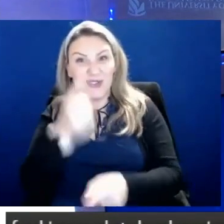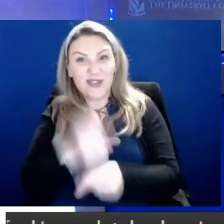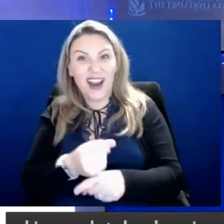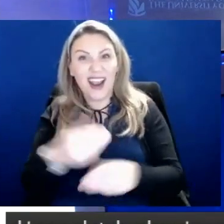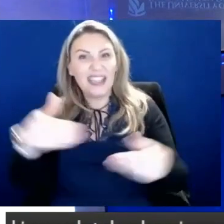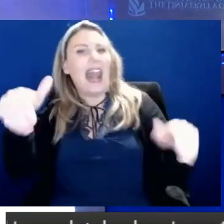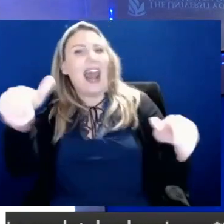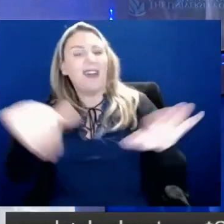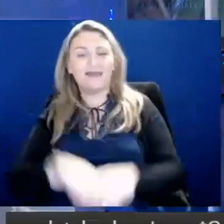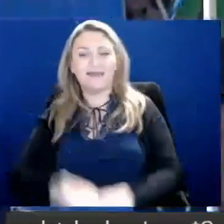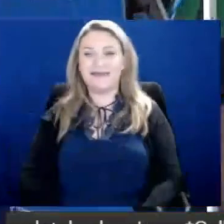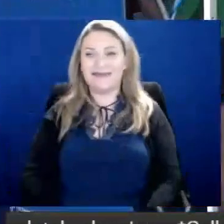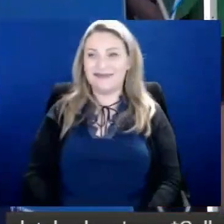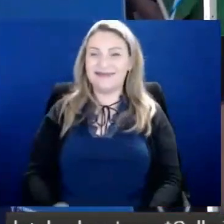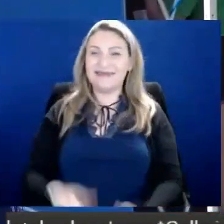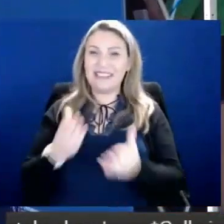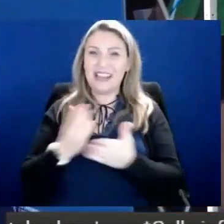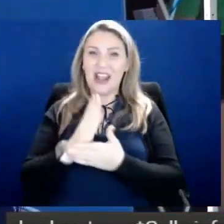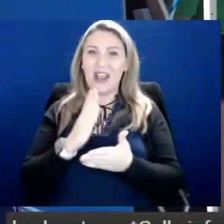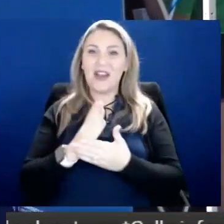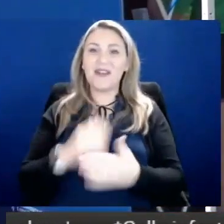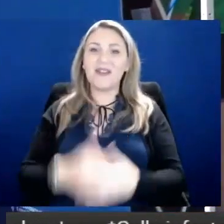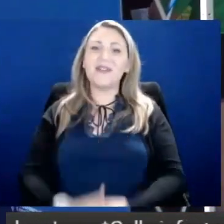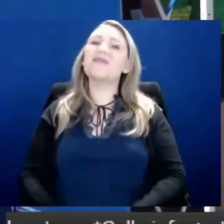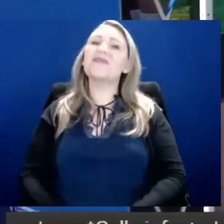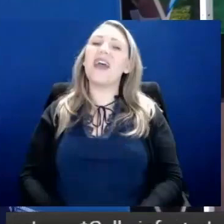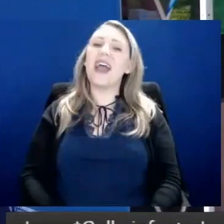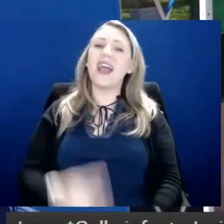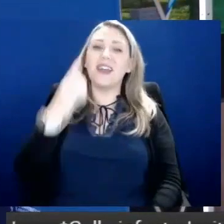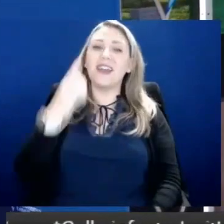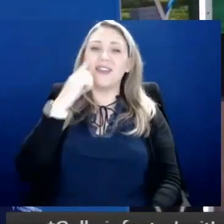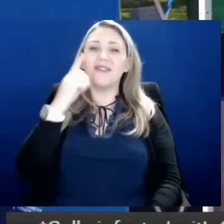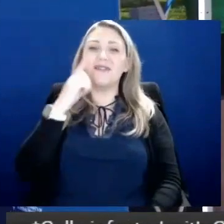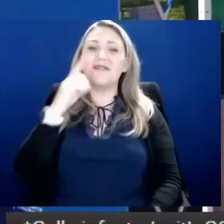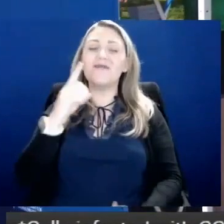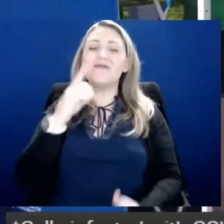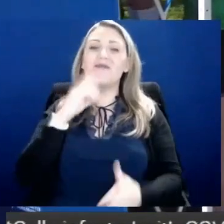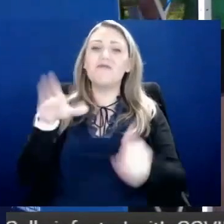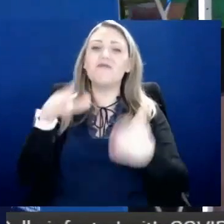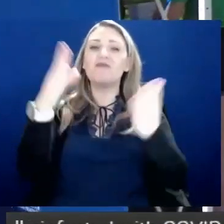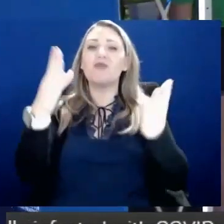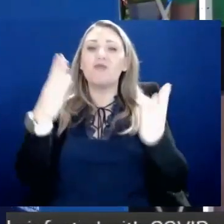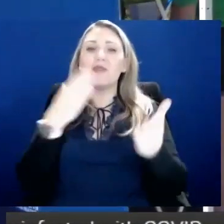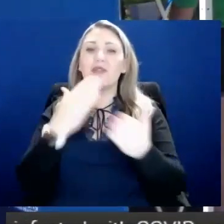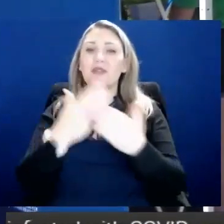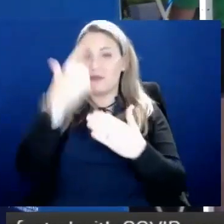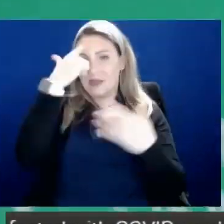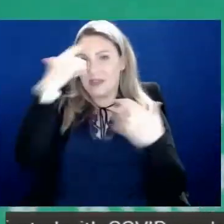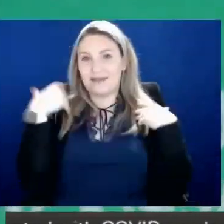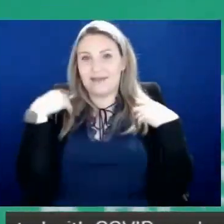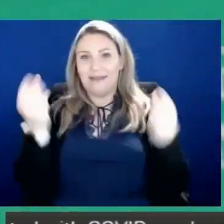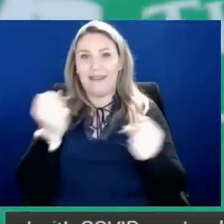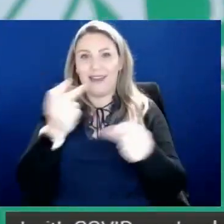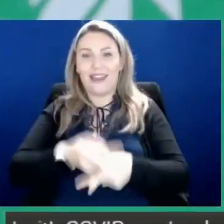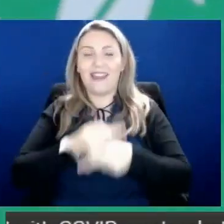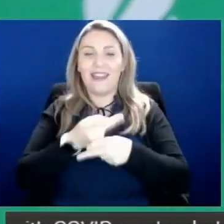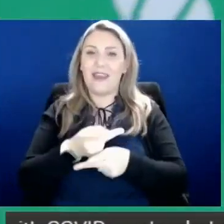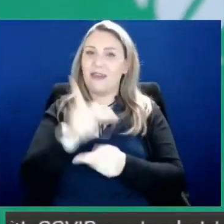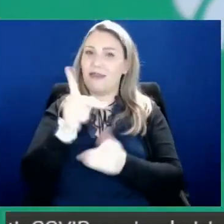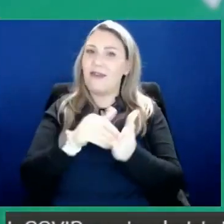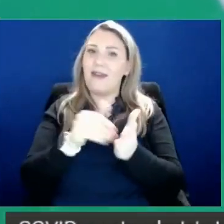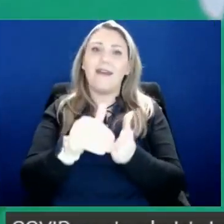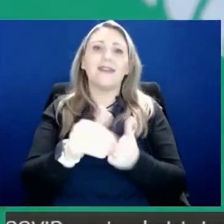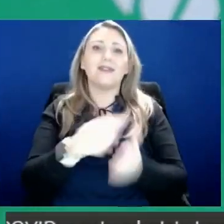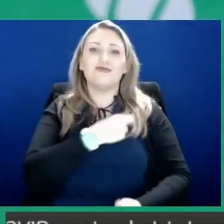see. All right, well, stepping up to the plate to promote good mental health care. Thousands of Royals fans packed Kauffman Stadium last night for the annual